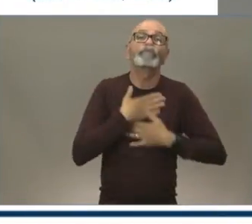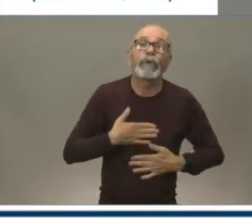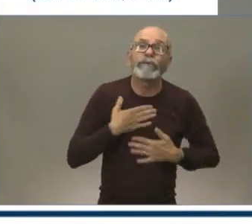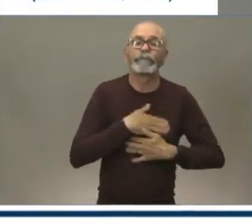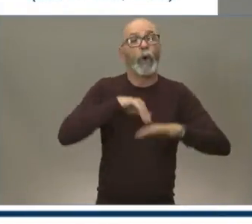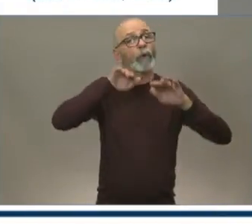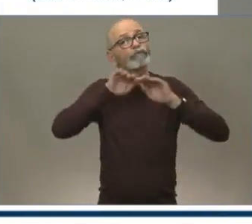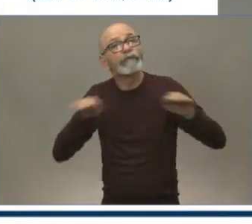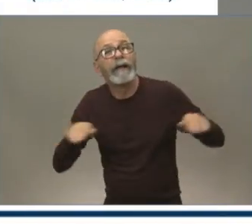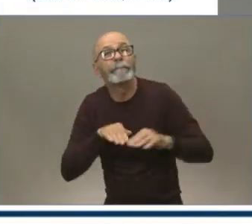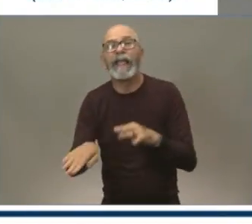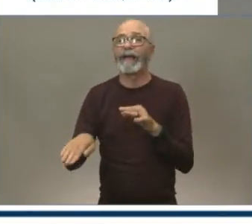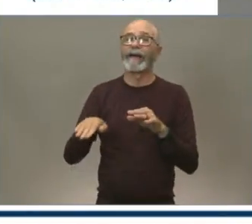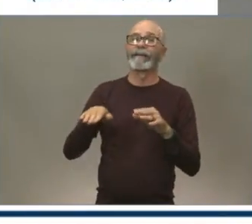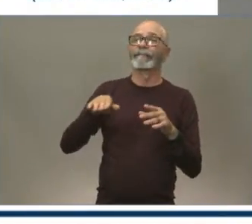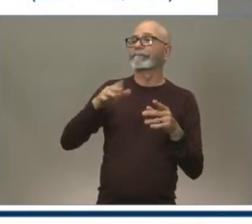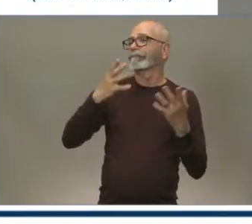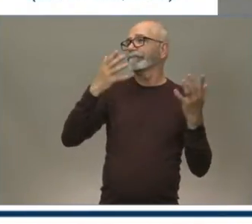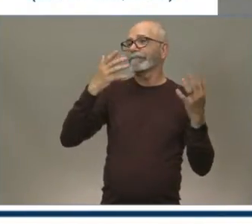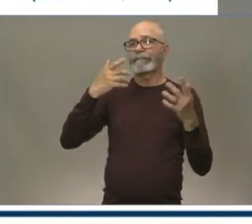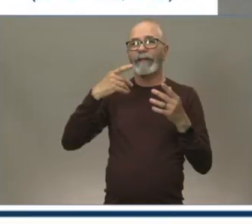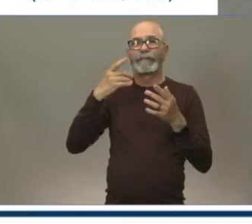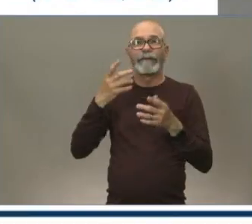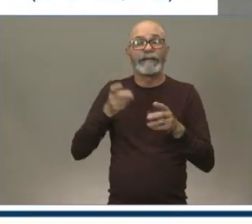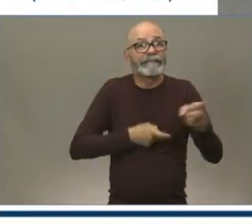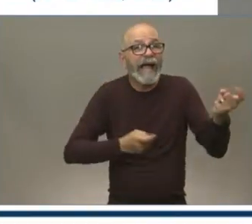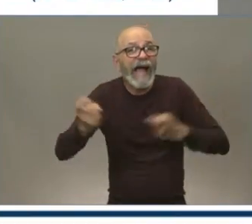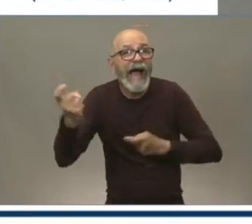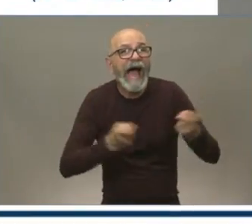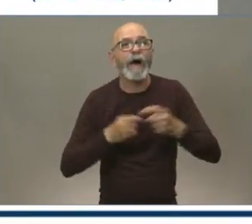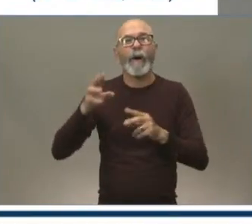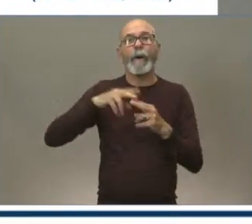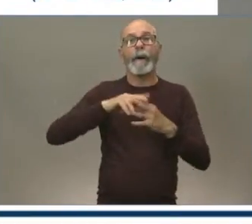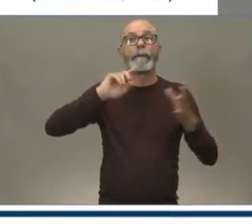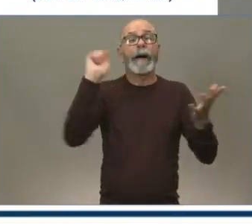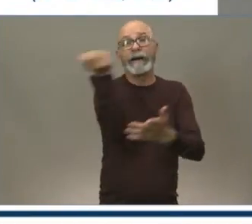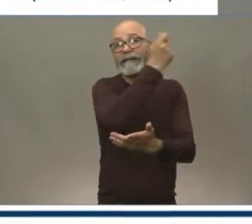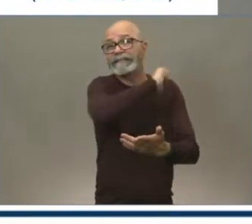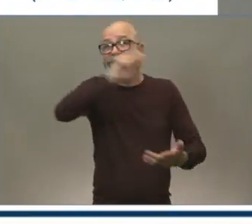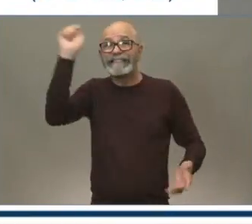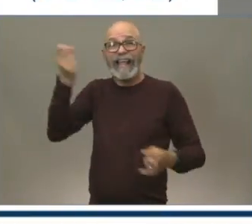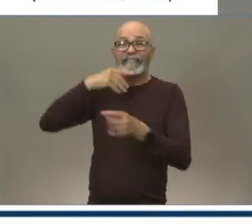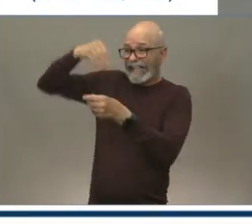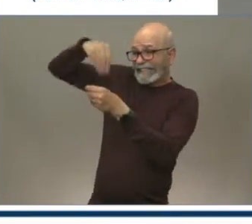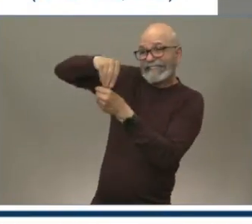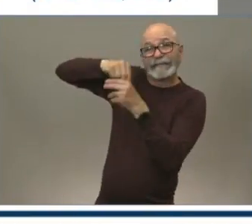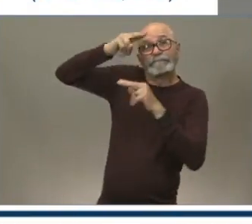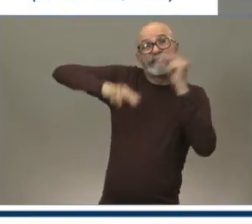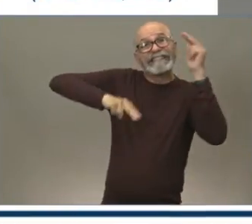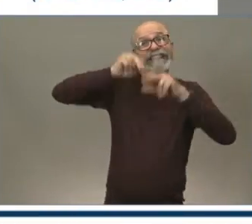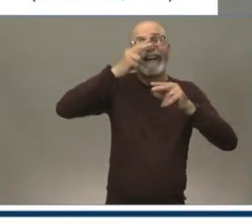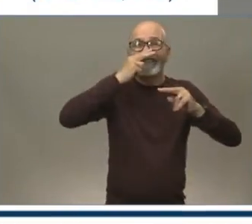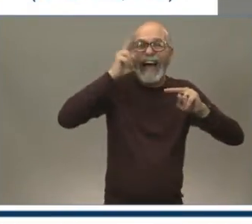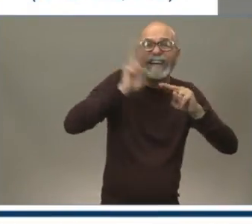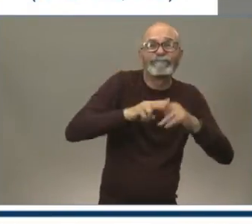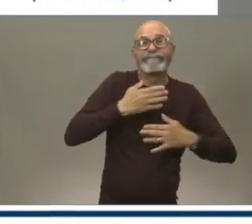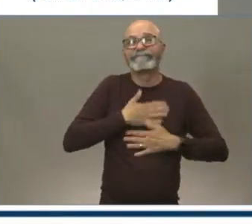pools, arenas, indoor tennis courts, and large multi-purpose recreational facilities are